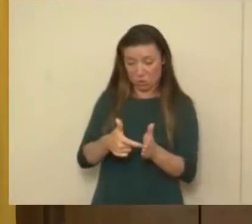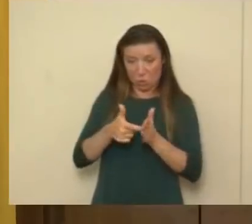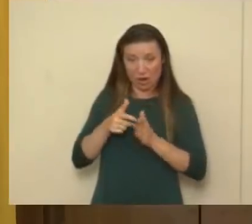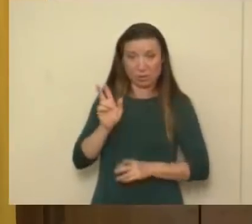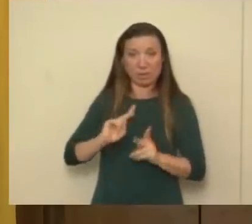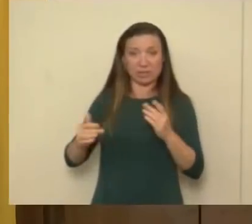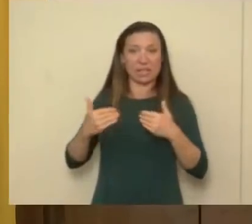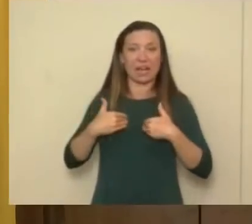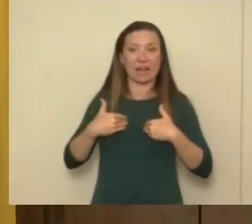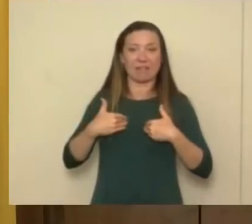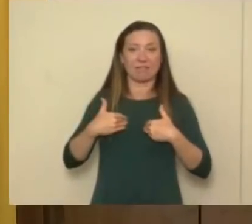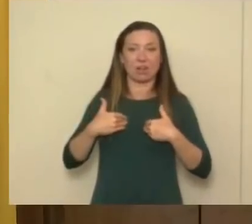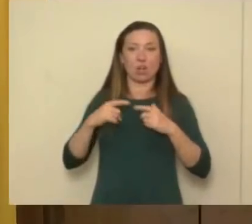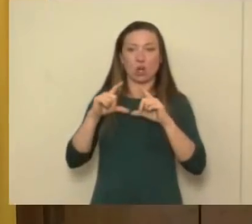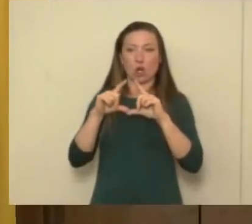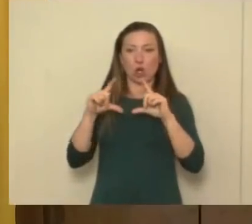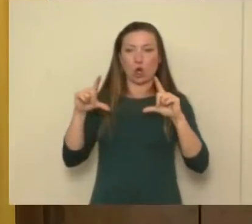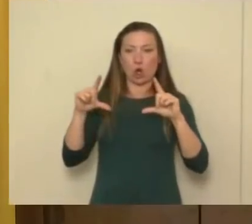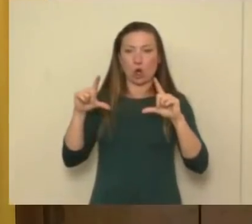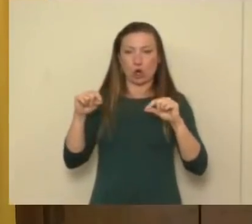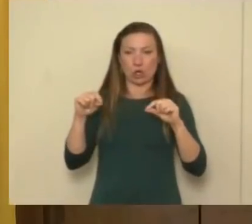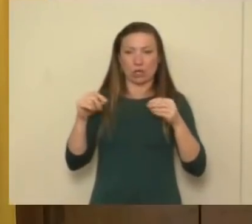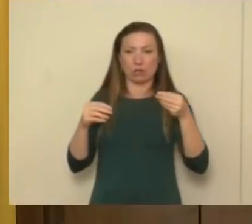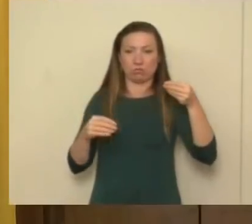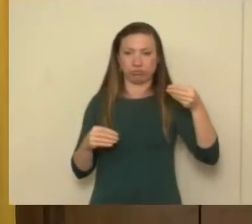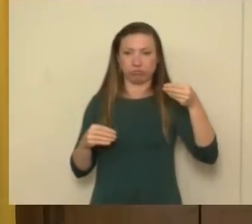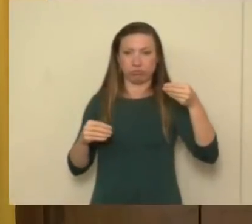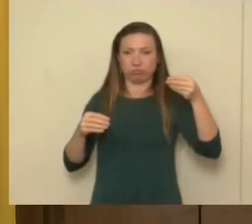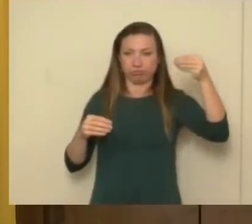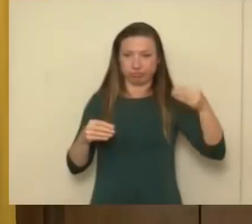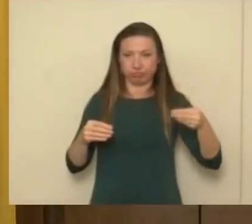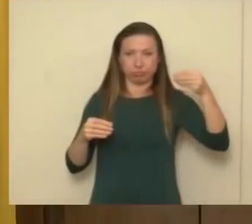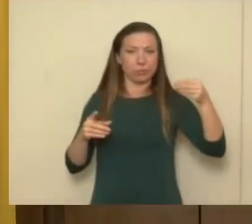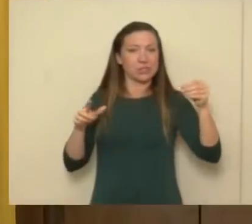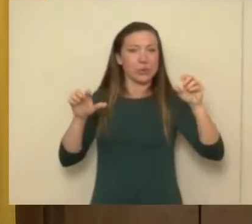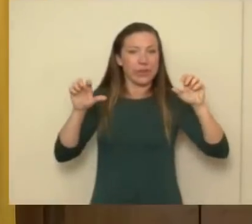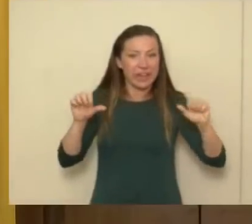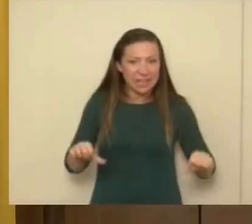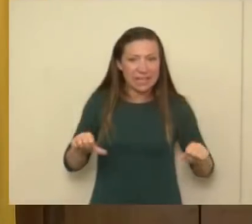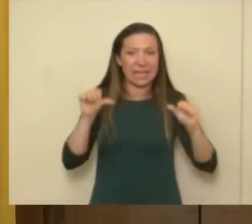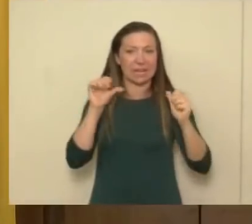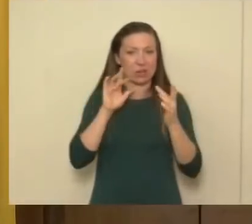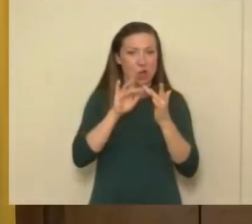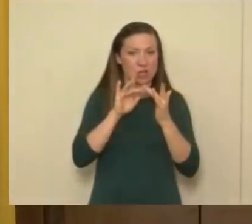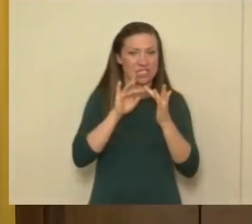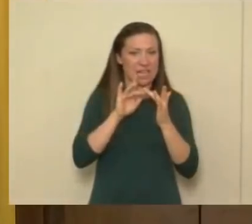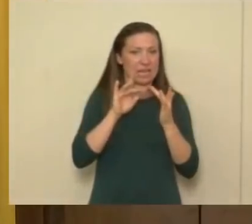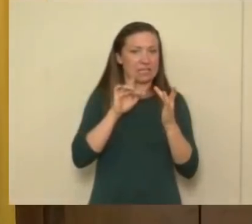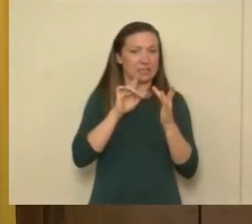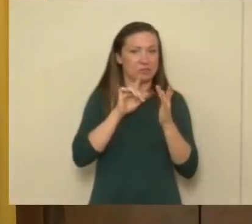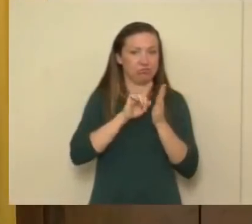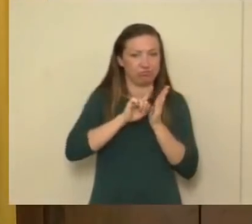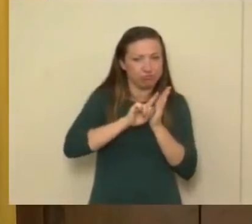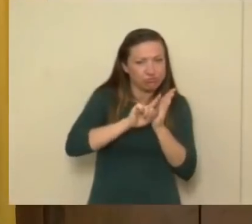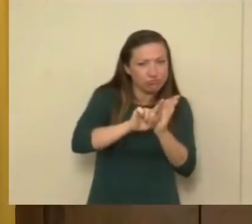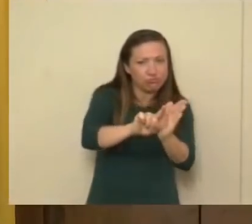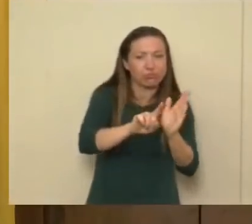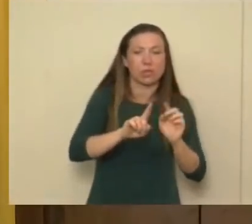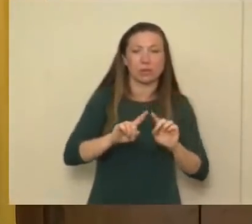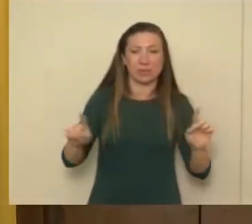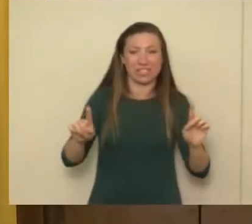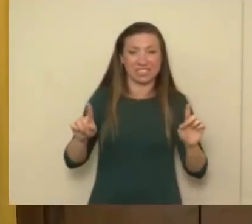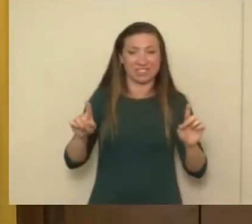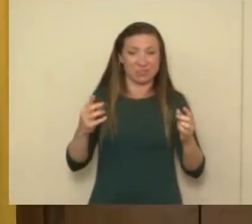gaming card so that they can do contact tracing. But I don't think that it is effective introduction of